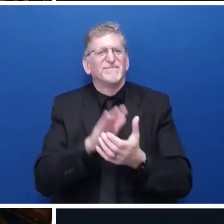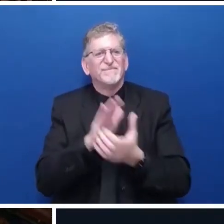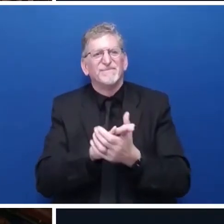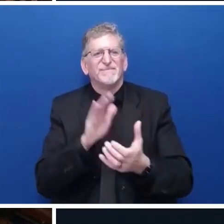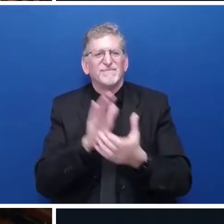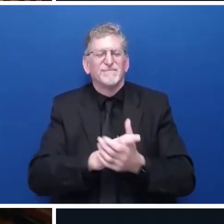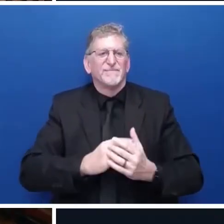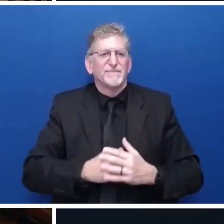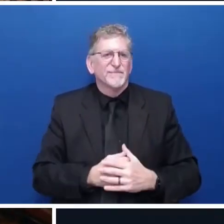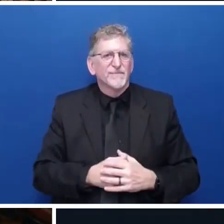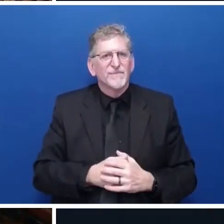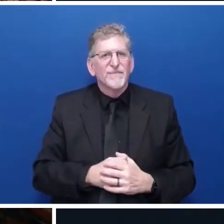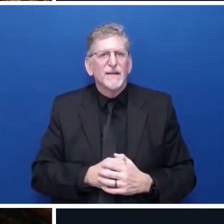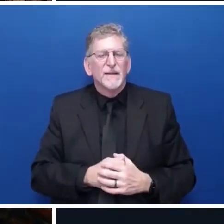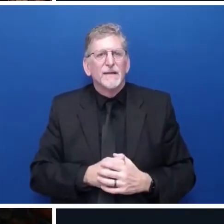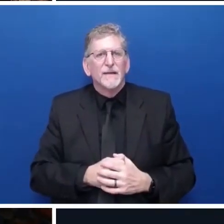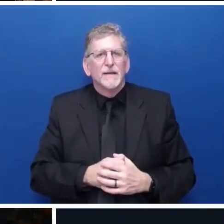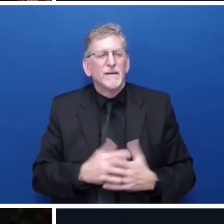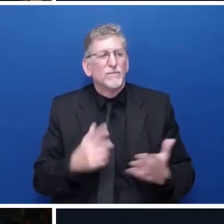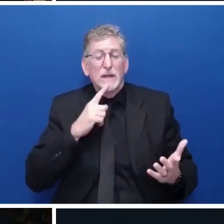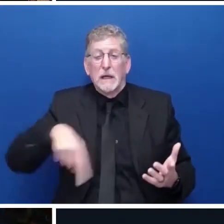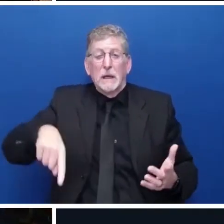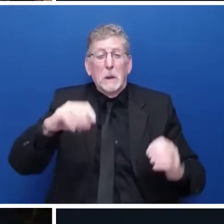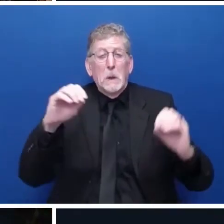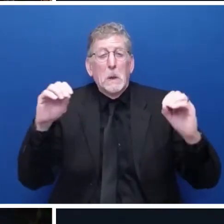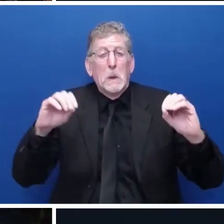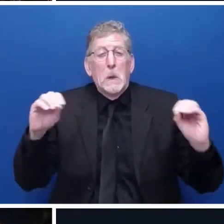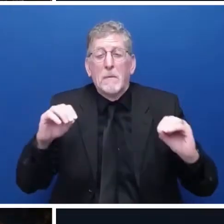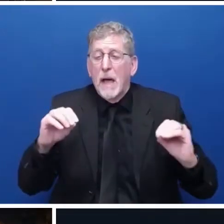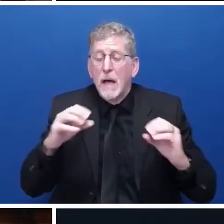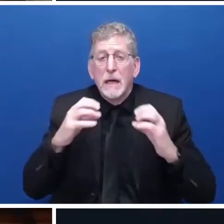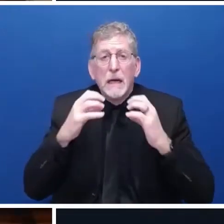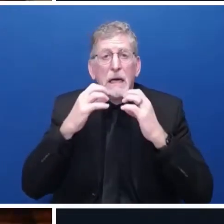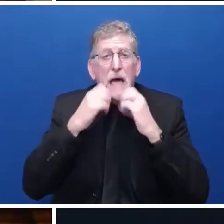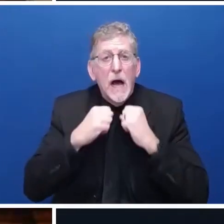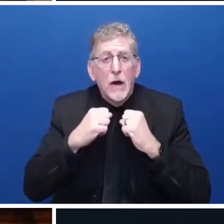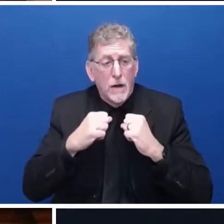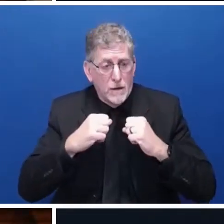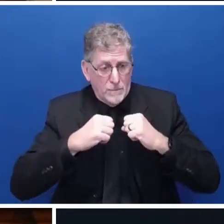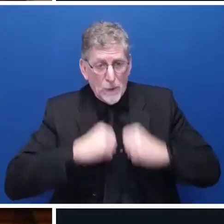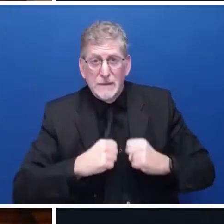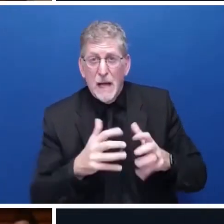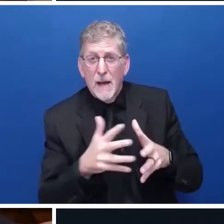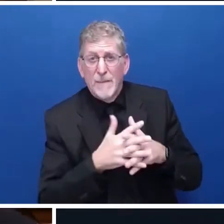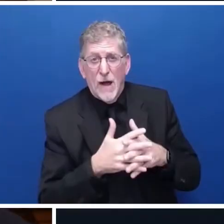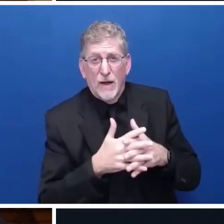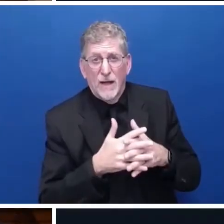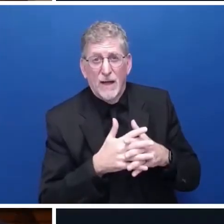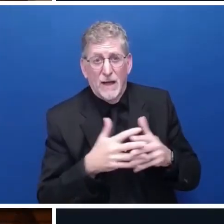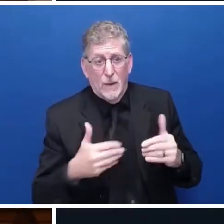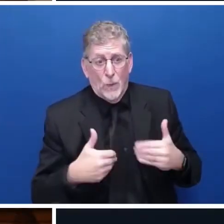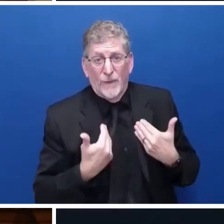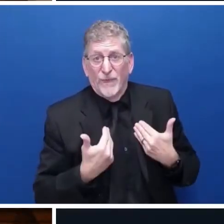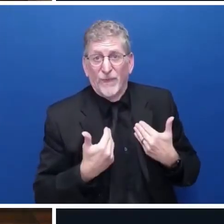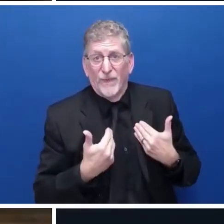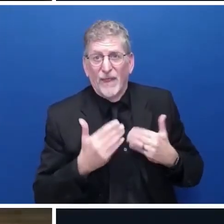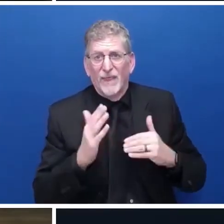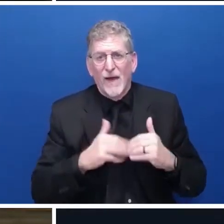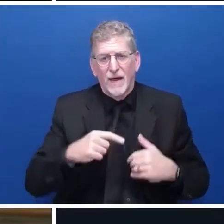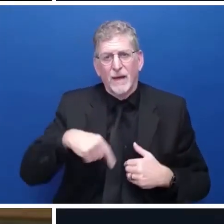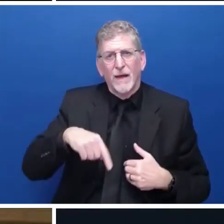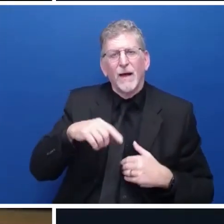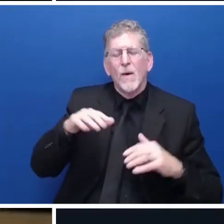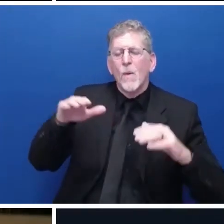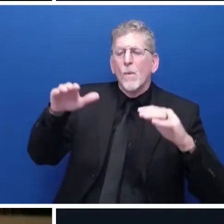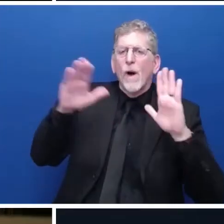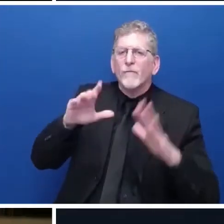No one cares more about protecting America's youth than our wonderful First Lady, now a movie star. She's a movie star. Can you